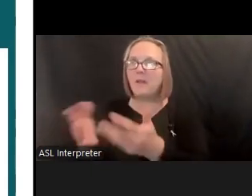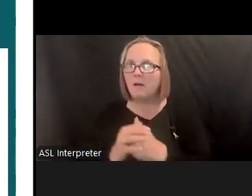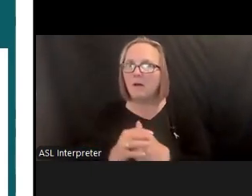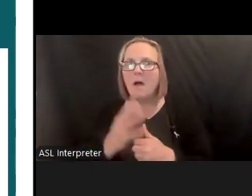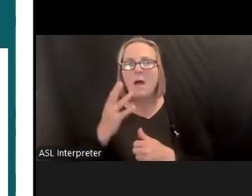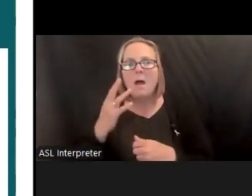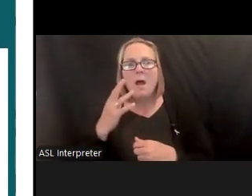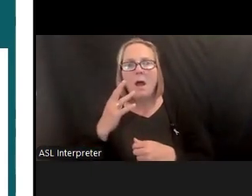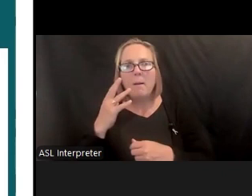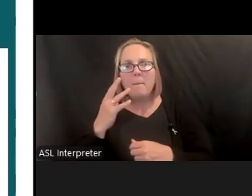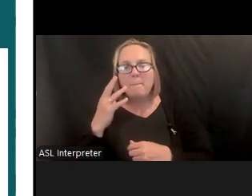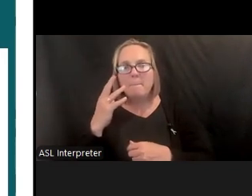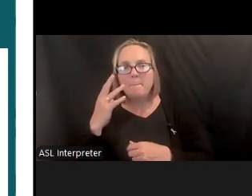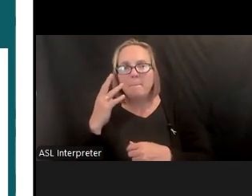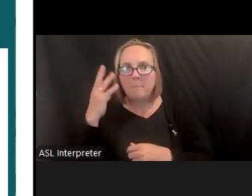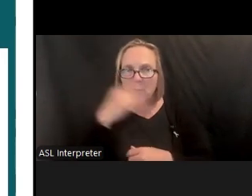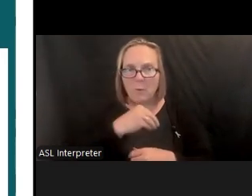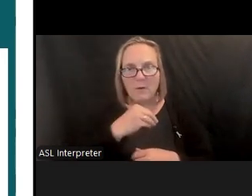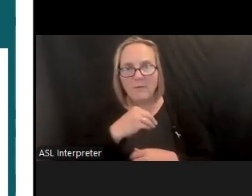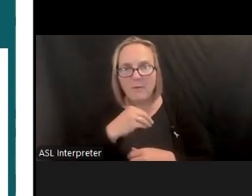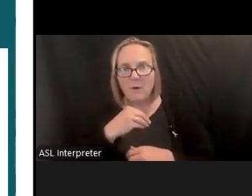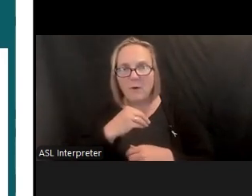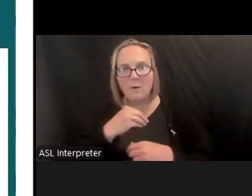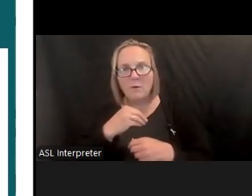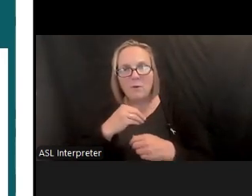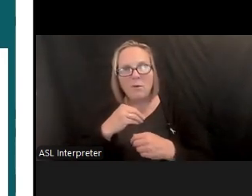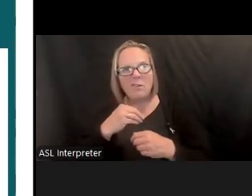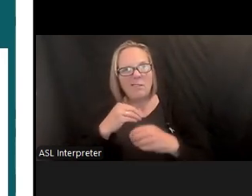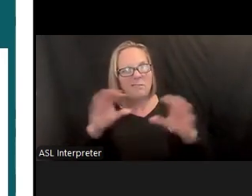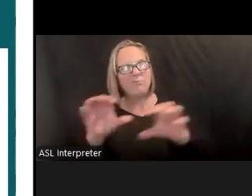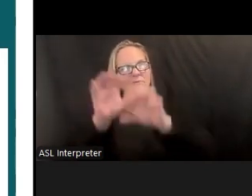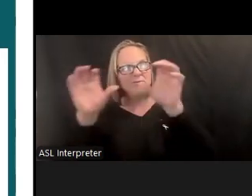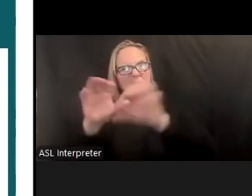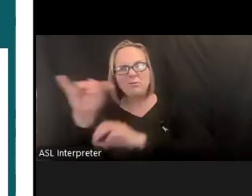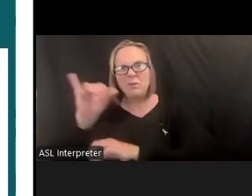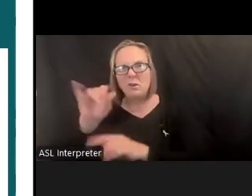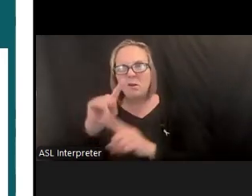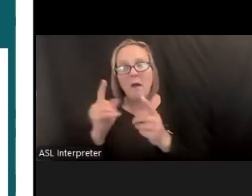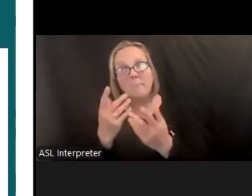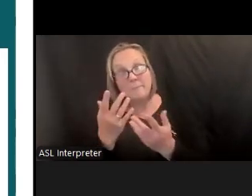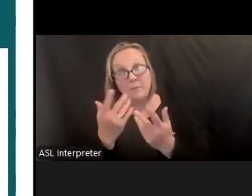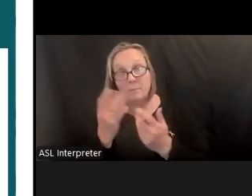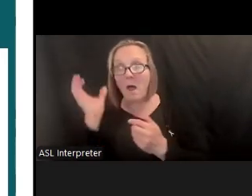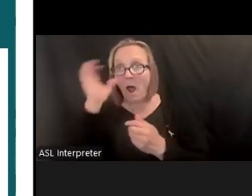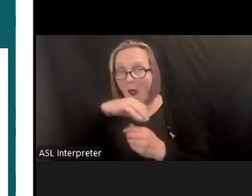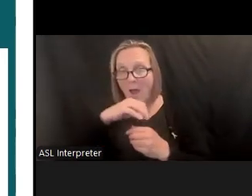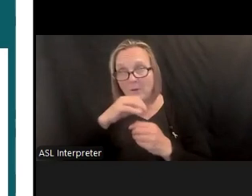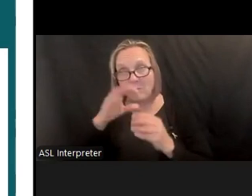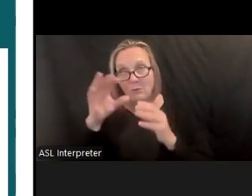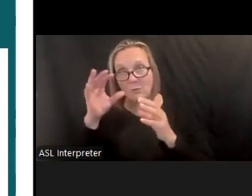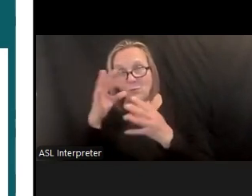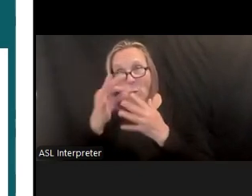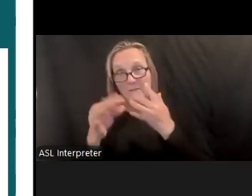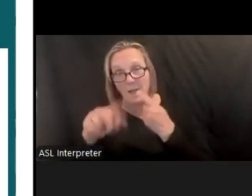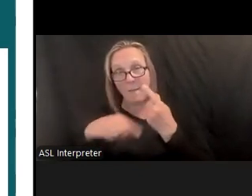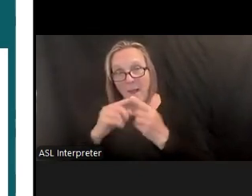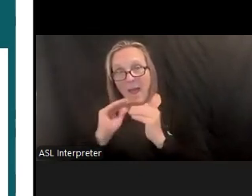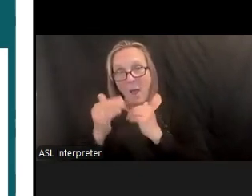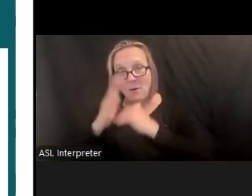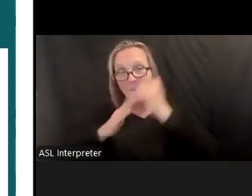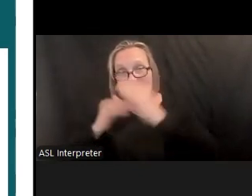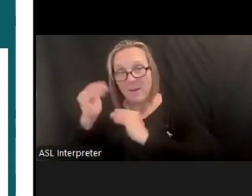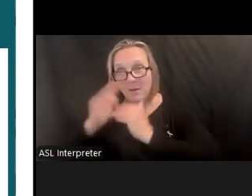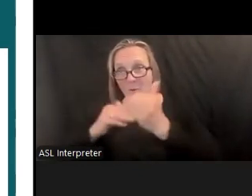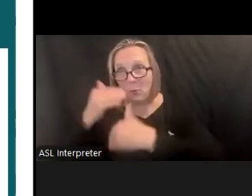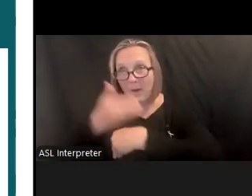beautiful architectural touches that he has put in, but some odd choices of how to build windows in one of the buildings that I'm